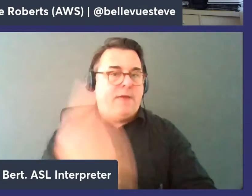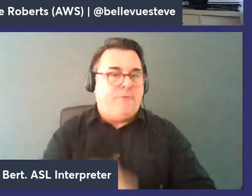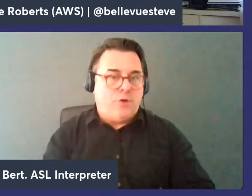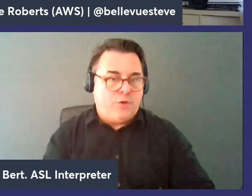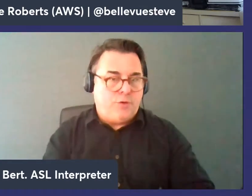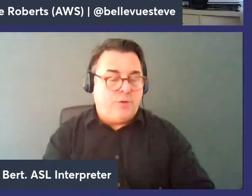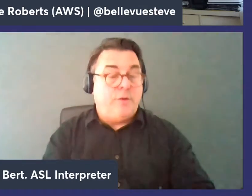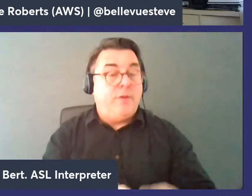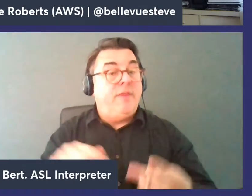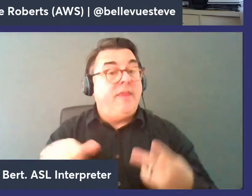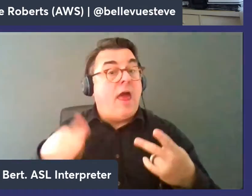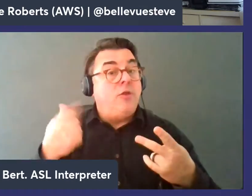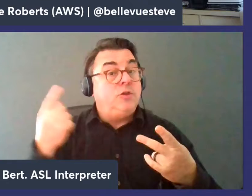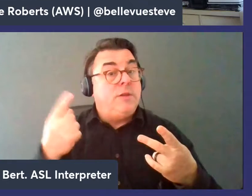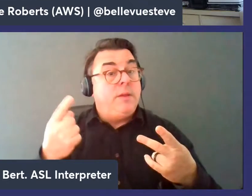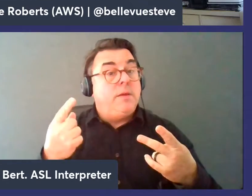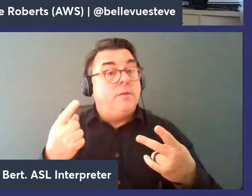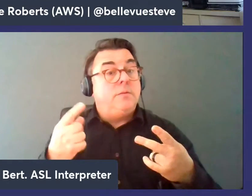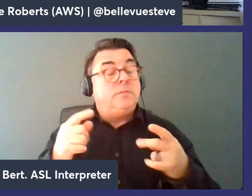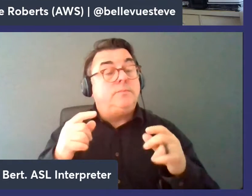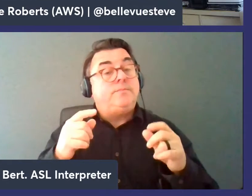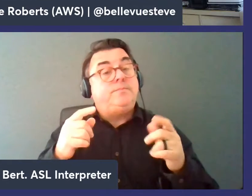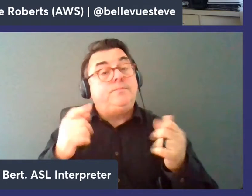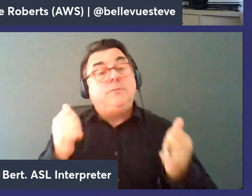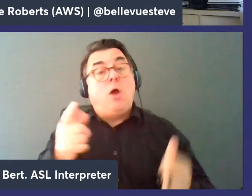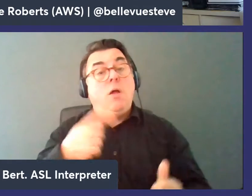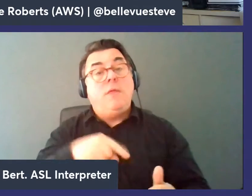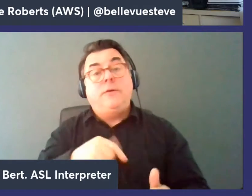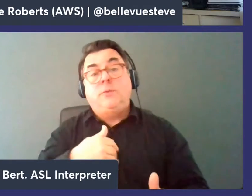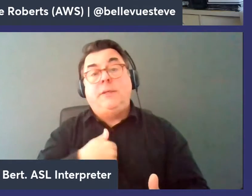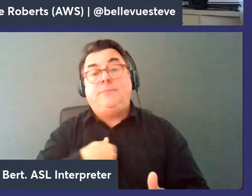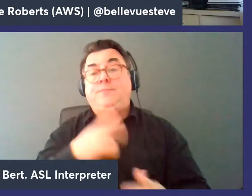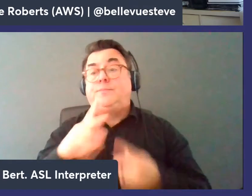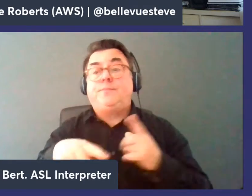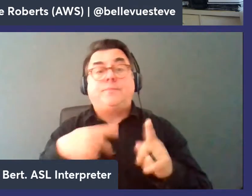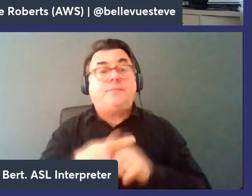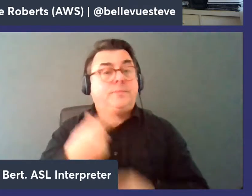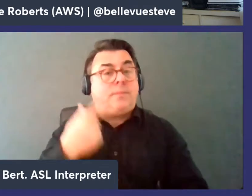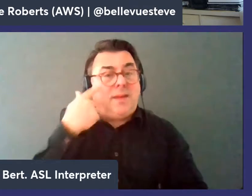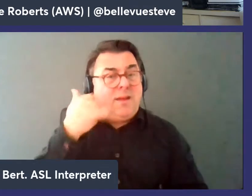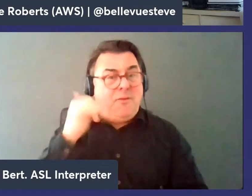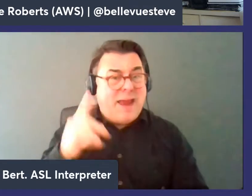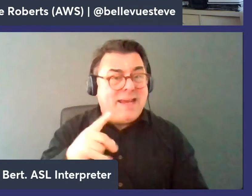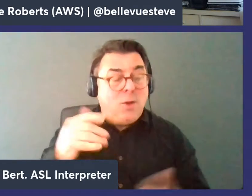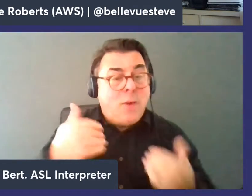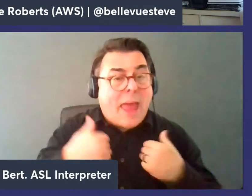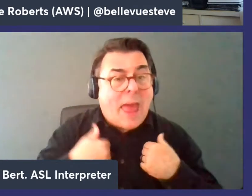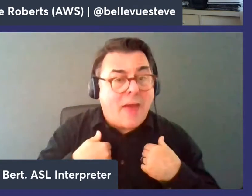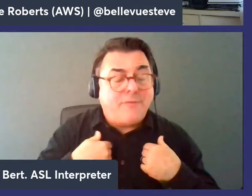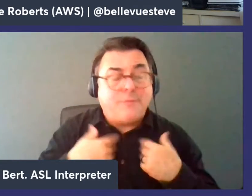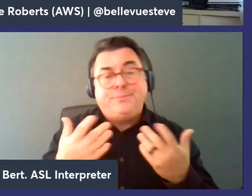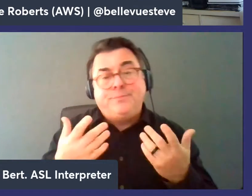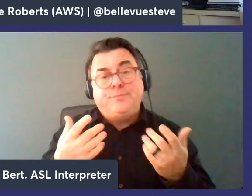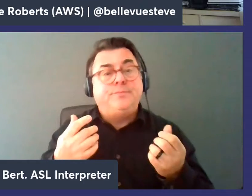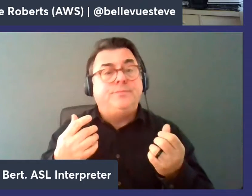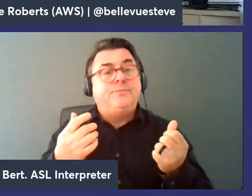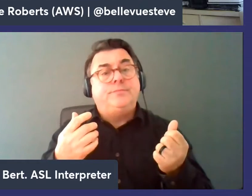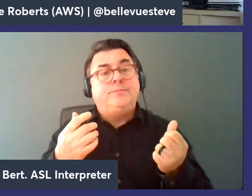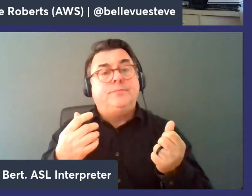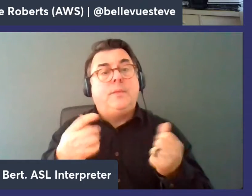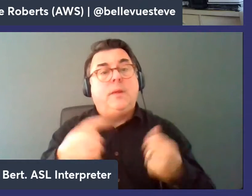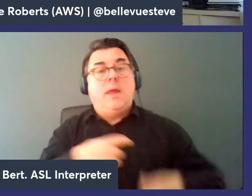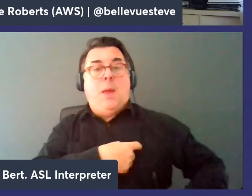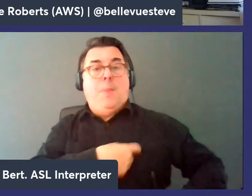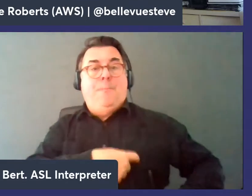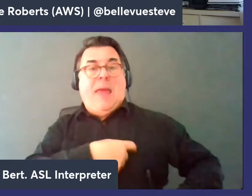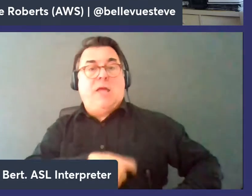other thing is that we can also, we all have some form of government issued ID. Maybe it's a badge from